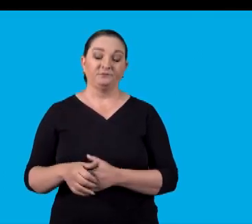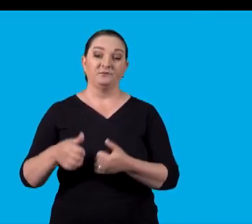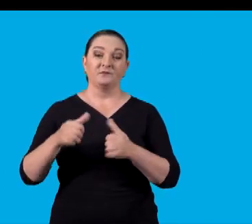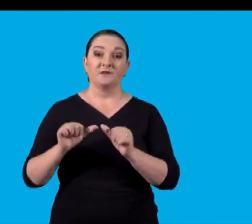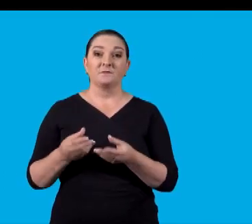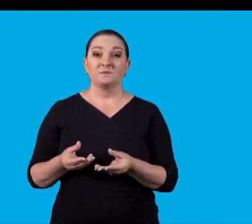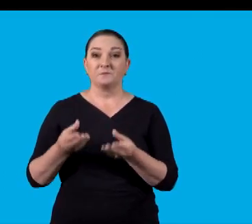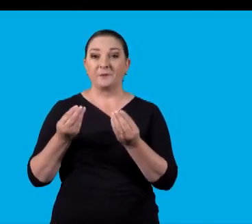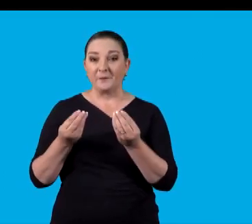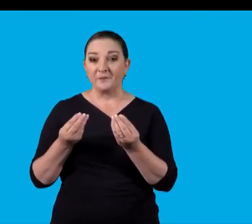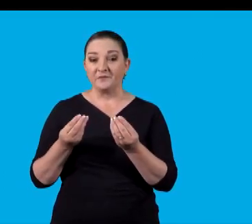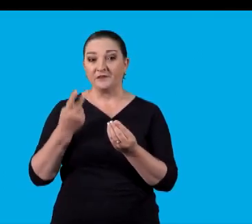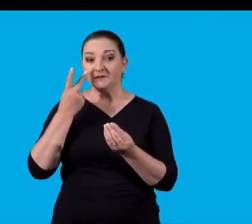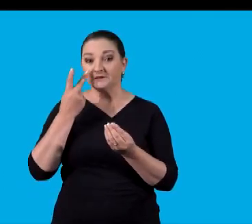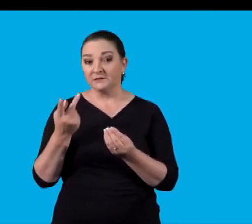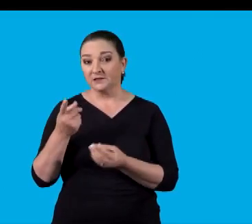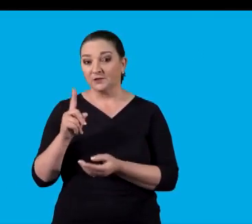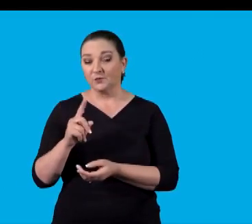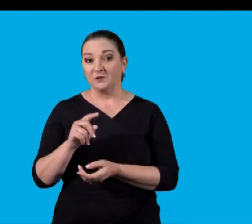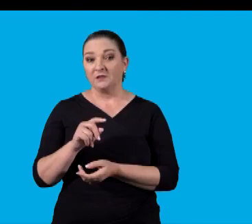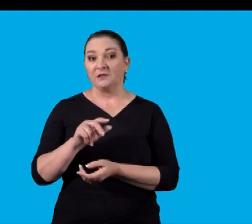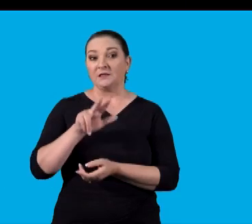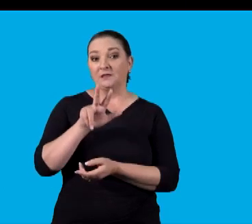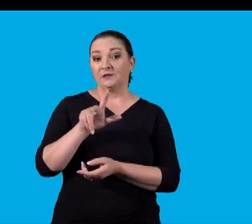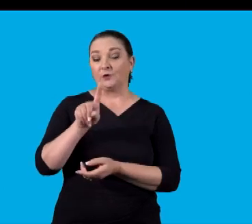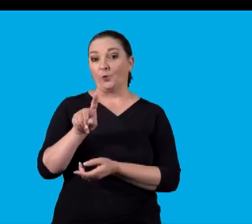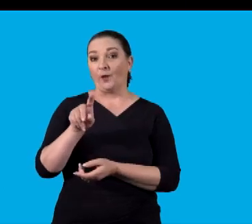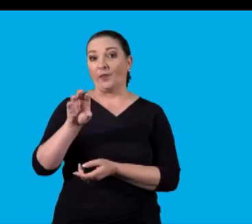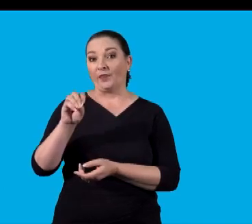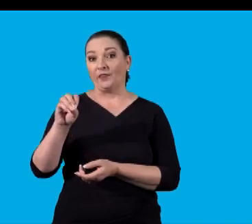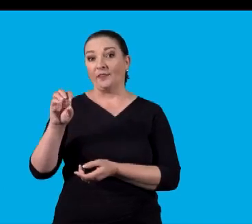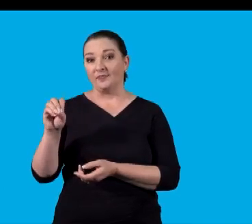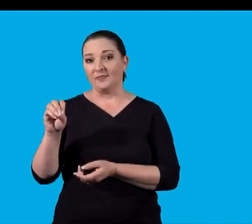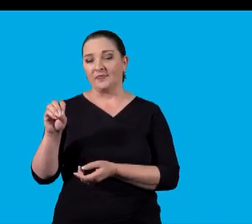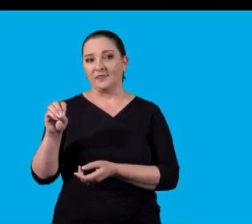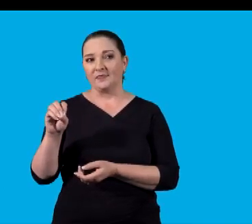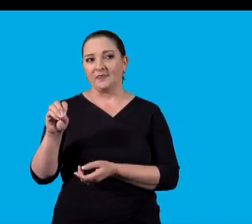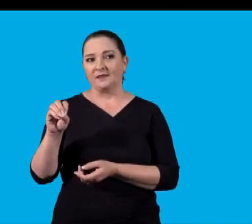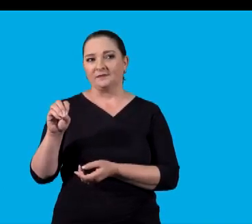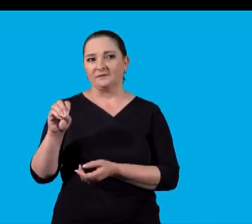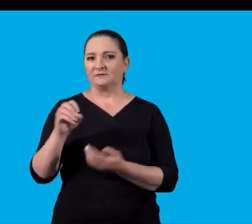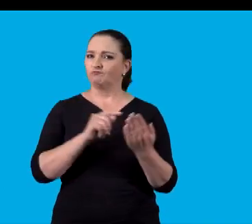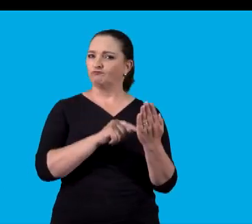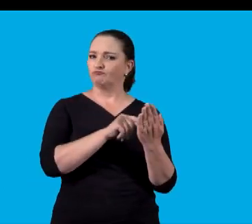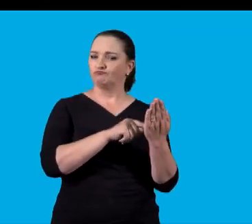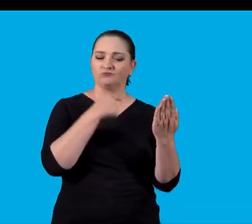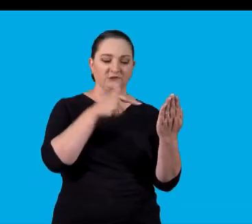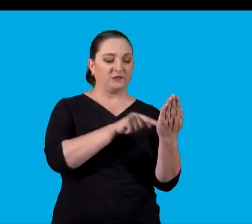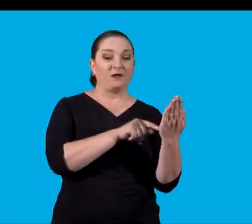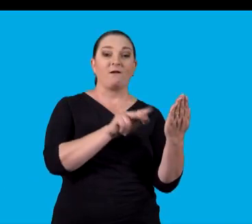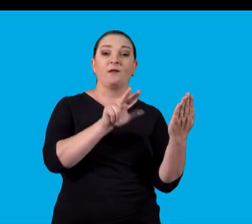the 90,000. So if you come here and you'd say the 81,000, so we will now say